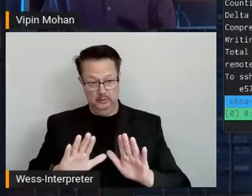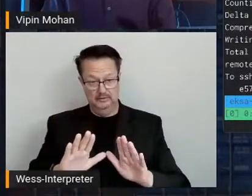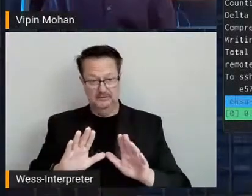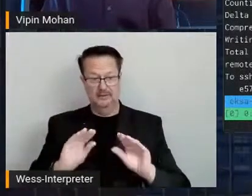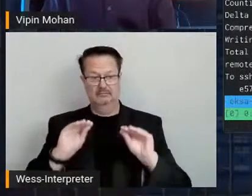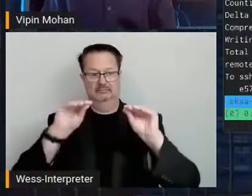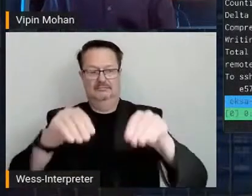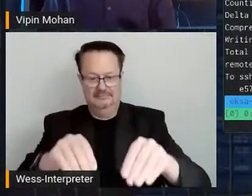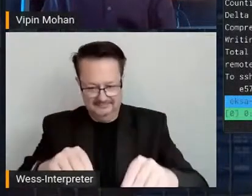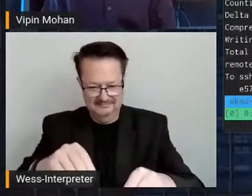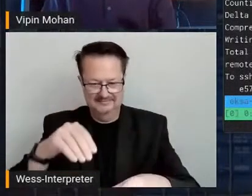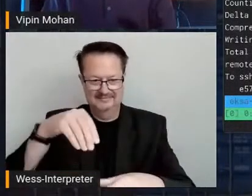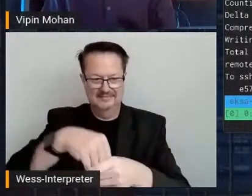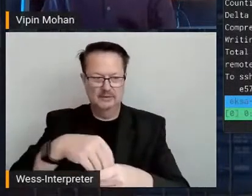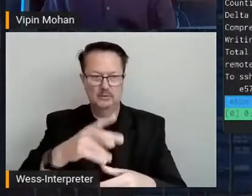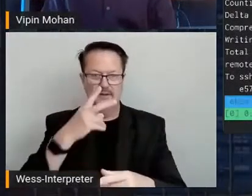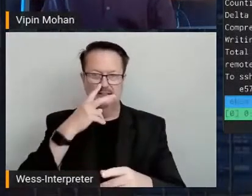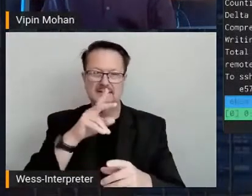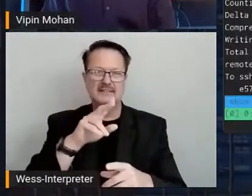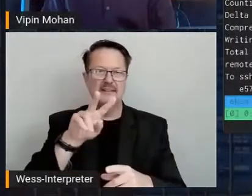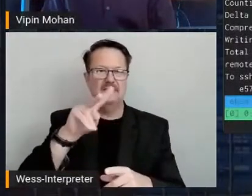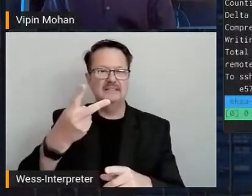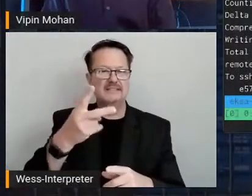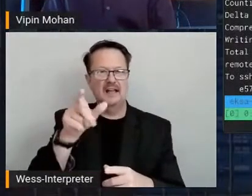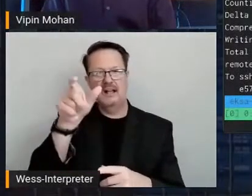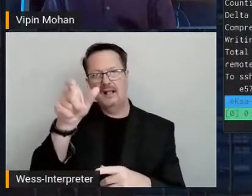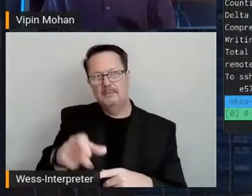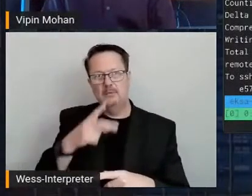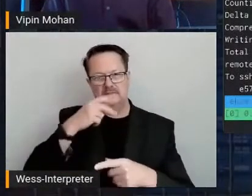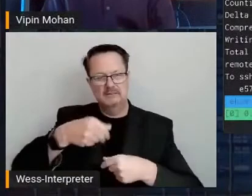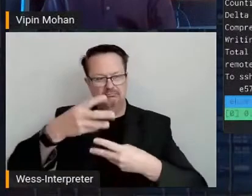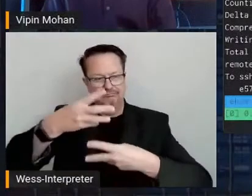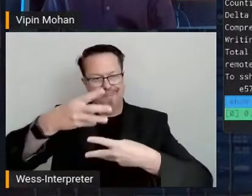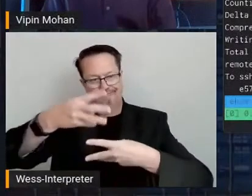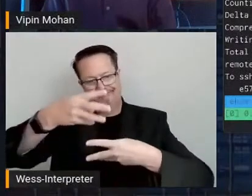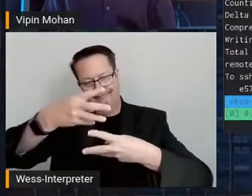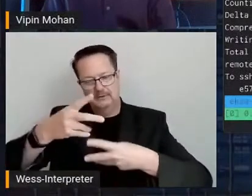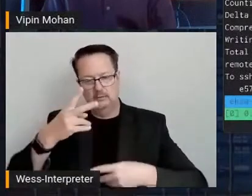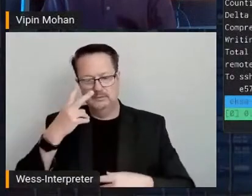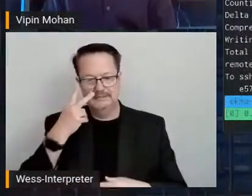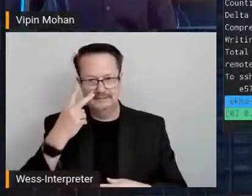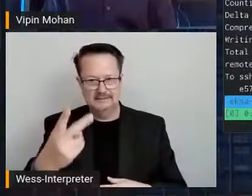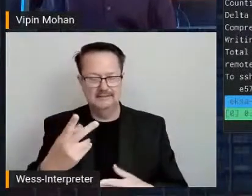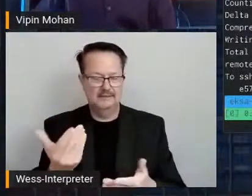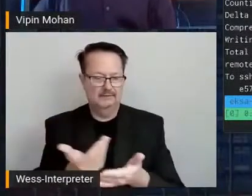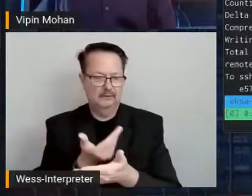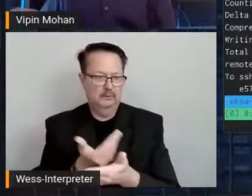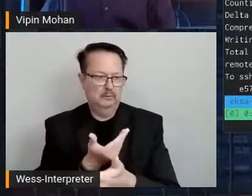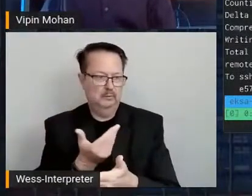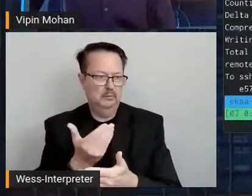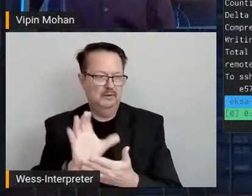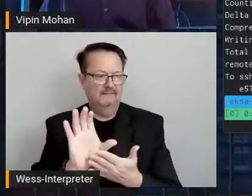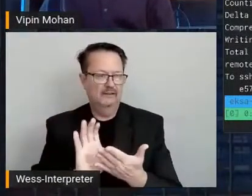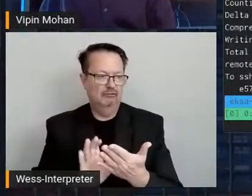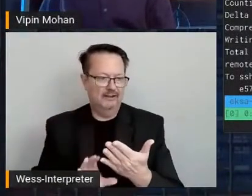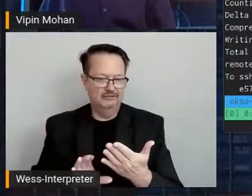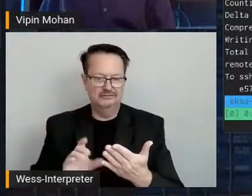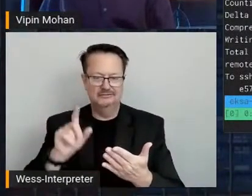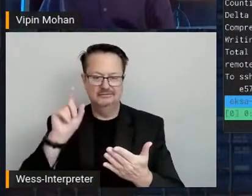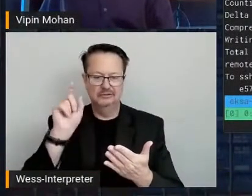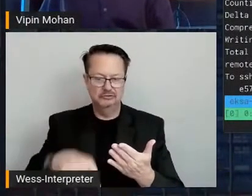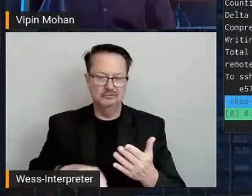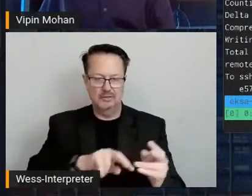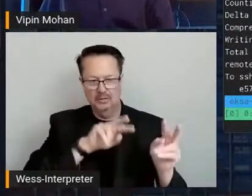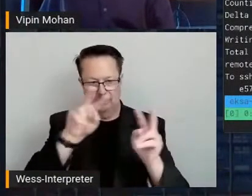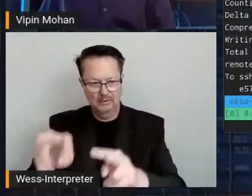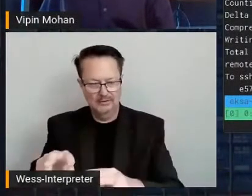in a second over here on the top right column, you see a bunch of logs scrolling down. You'd see that there's a new configuration that it should take a look into